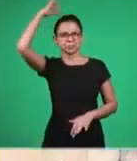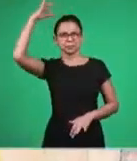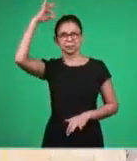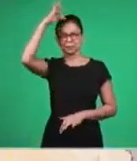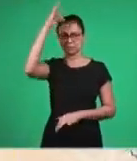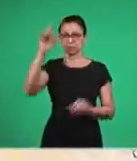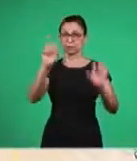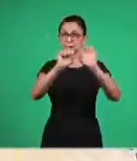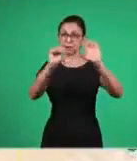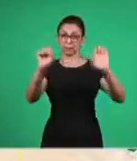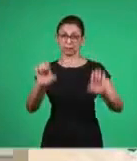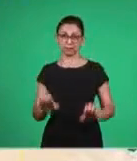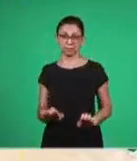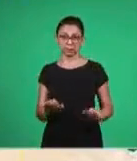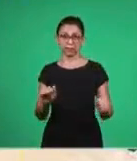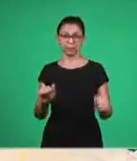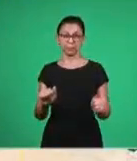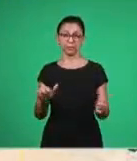in the same spirit